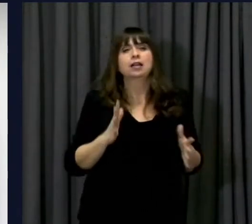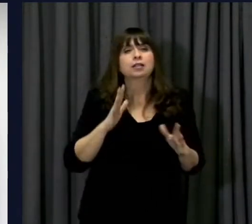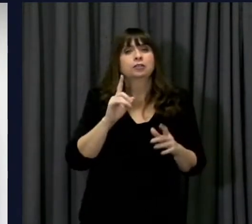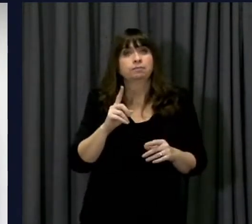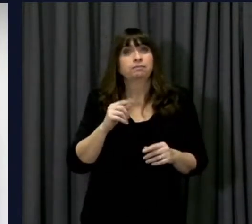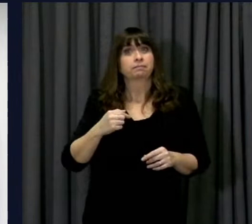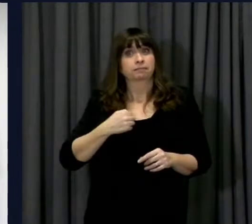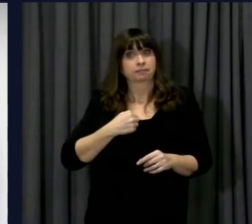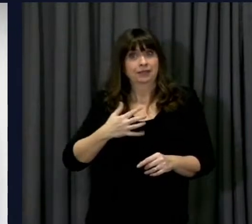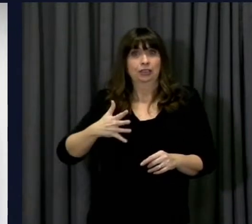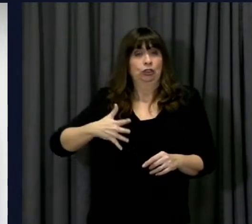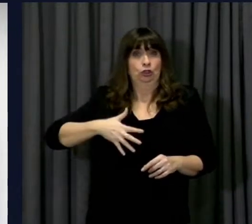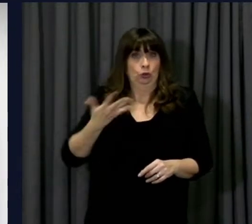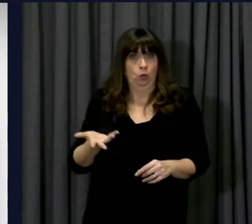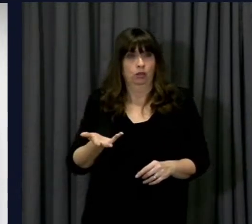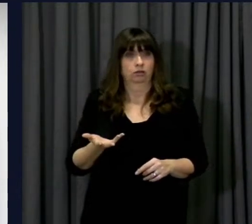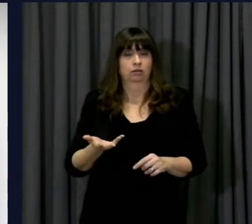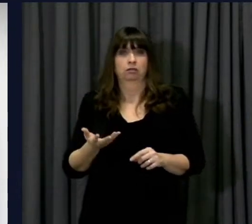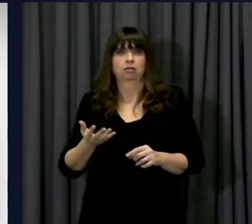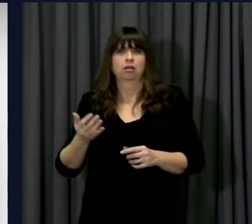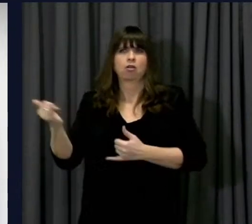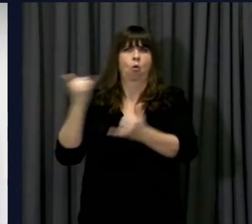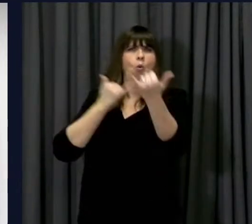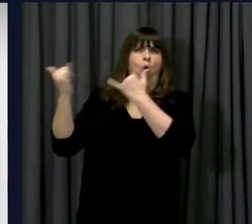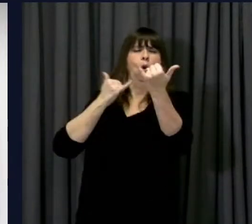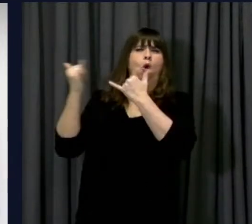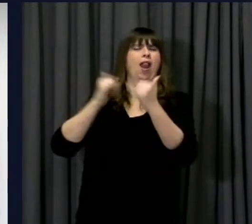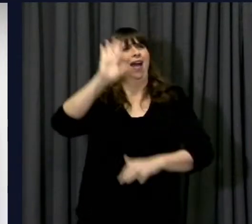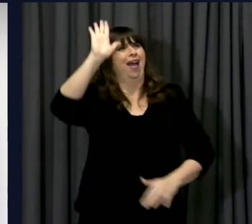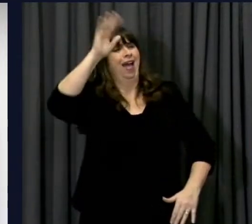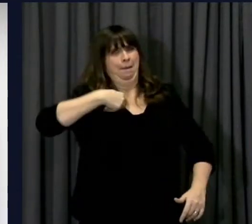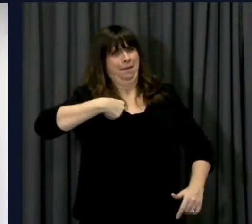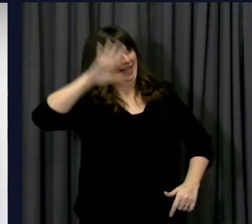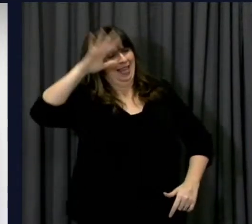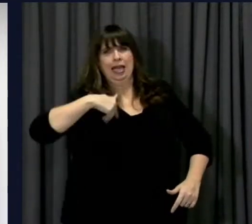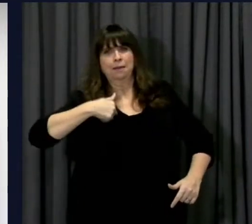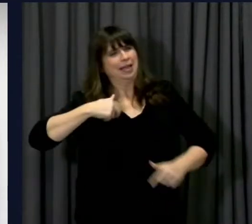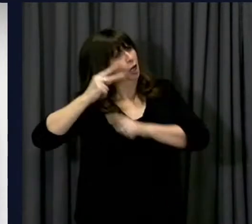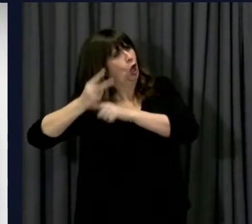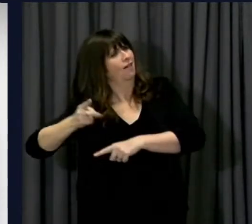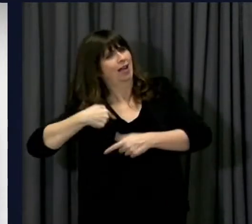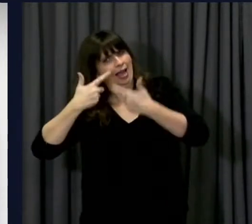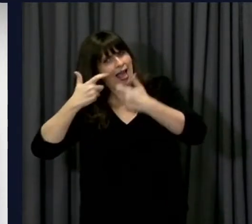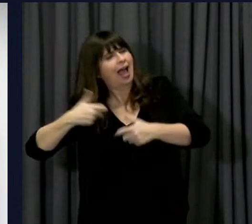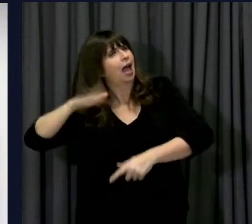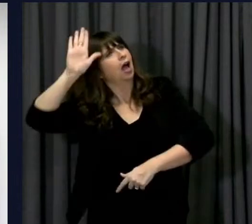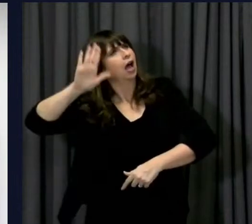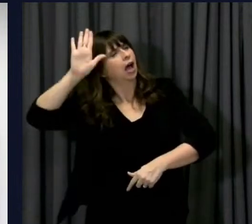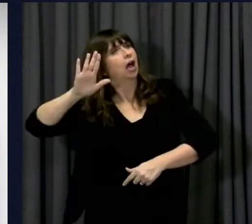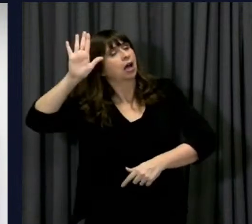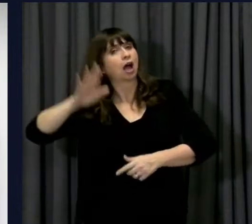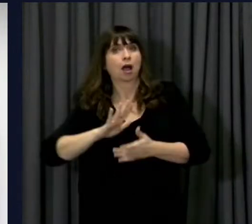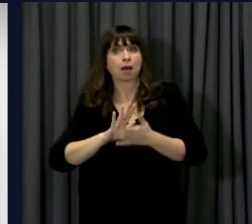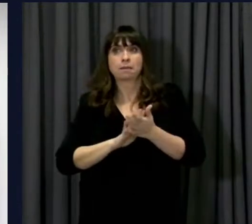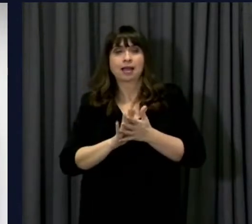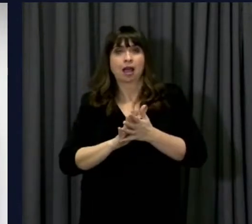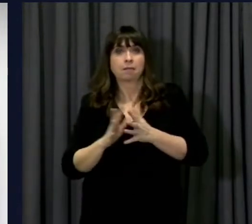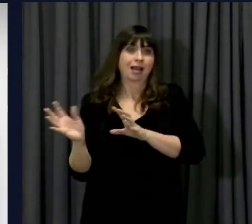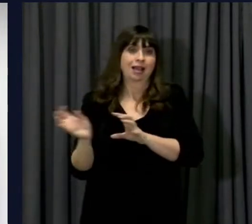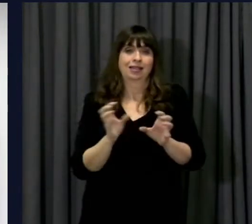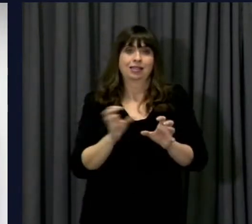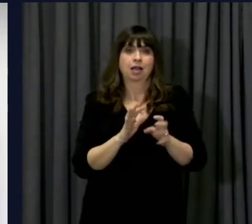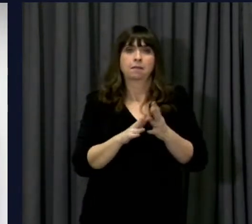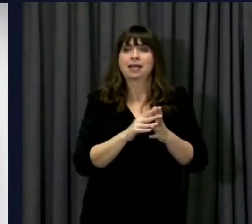What I don't want, we have tens of thousands of people ringing up to try to get an appointment in a way that could hold up the vaccination progress and then reduce